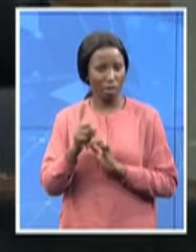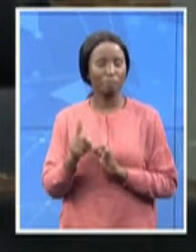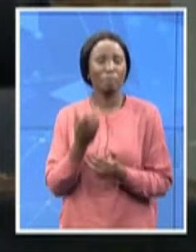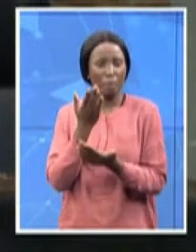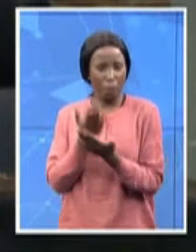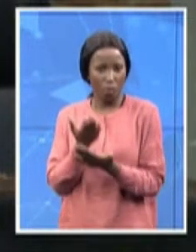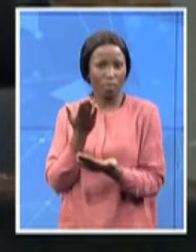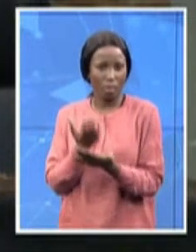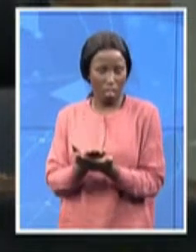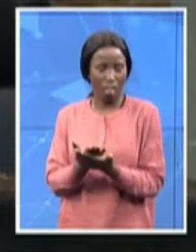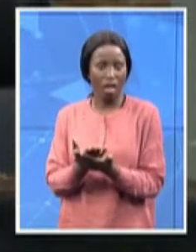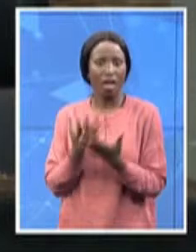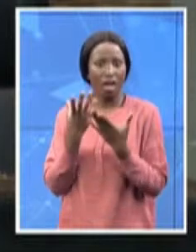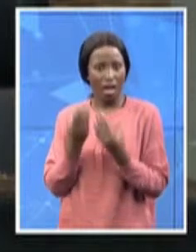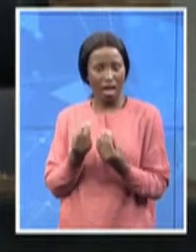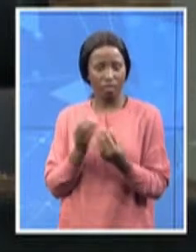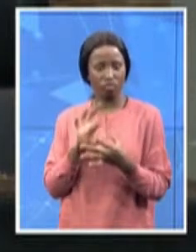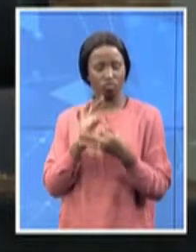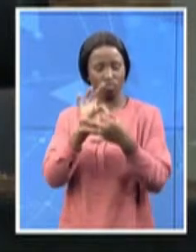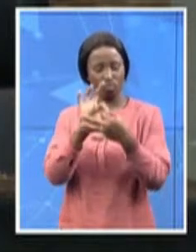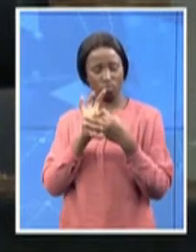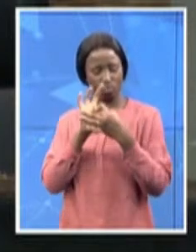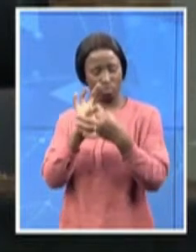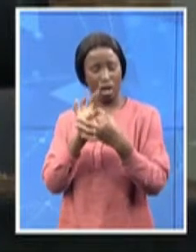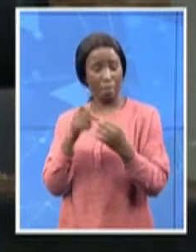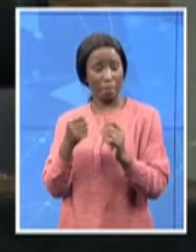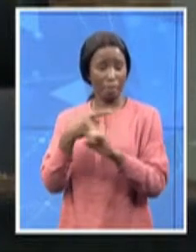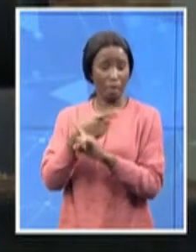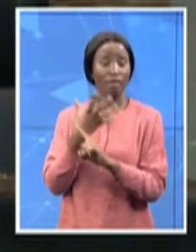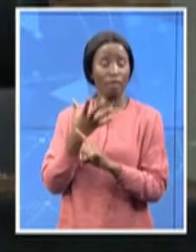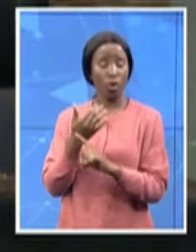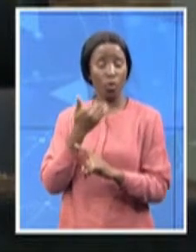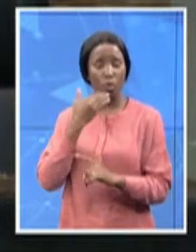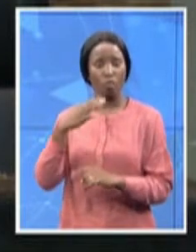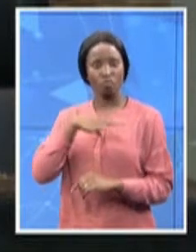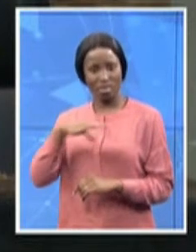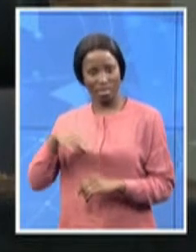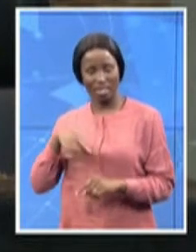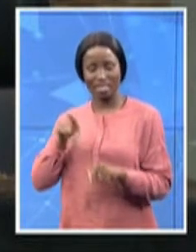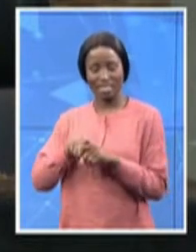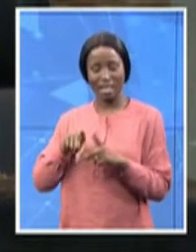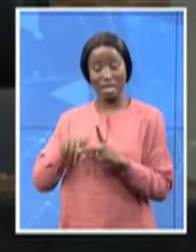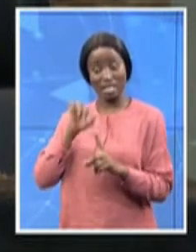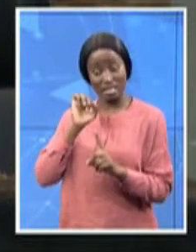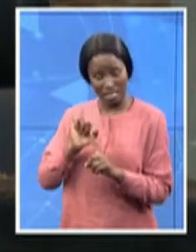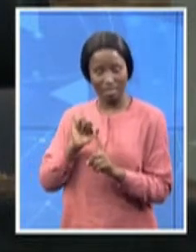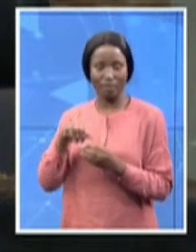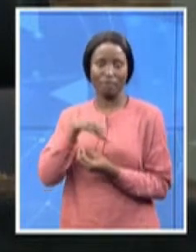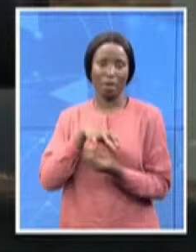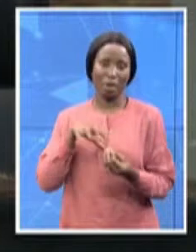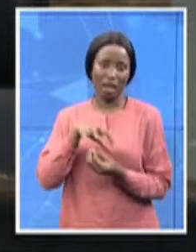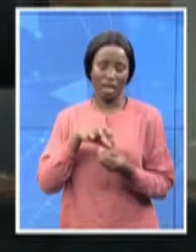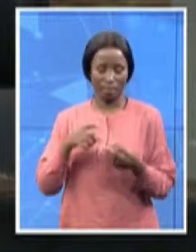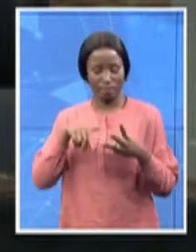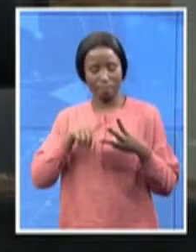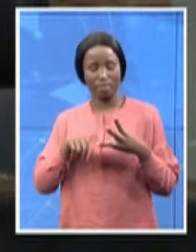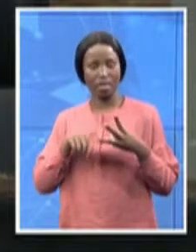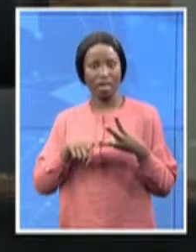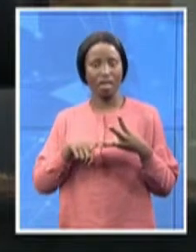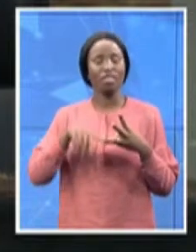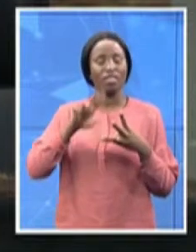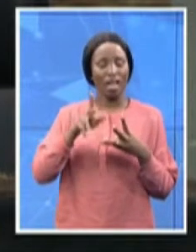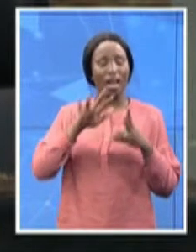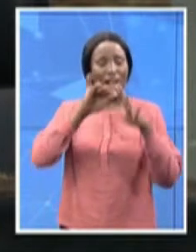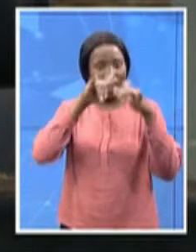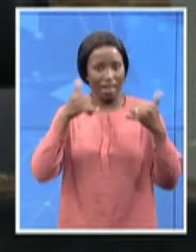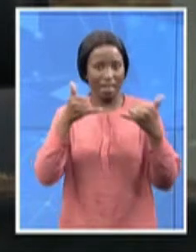the president and his family on the one side and the company African Global Operations, formerly Bosasa,